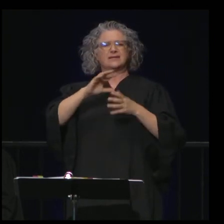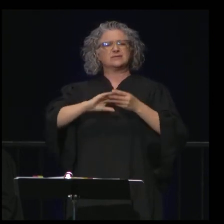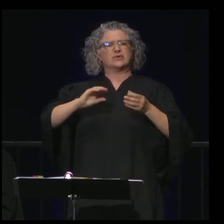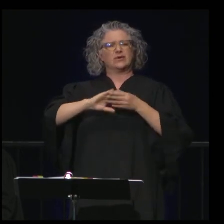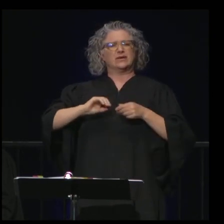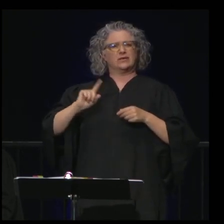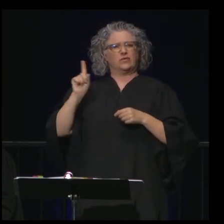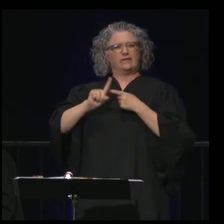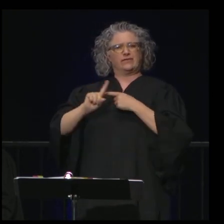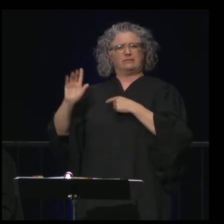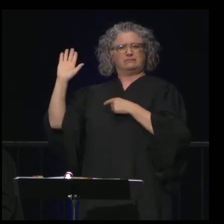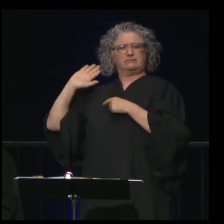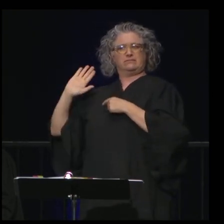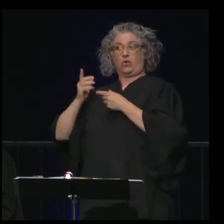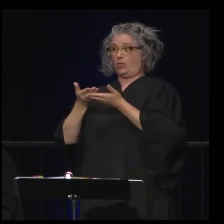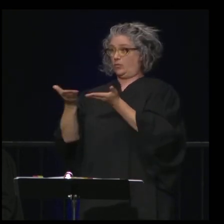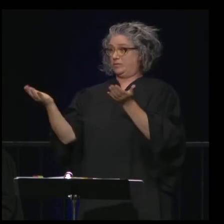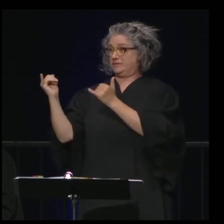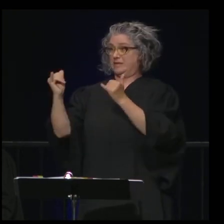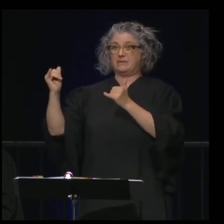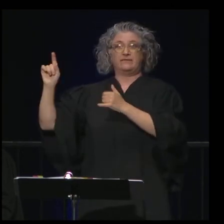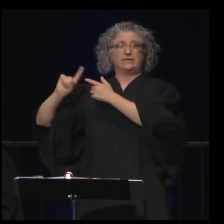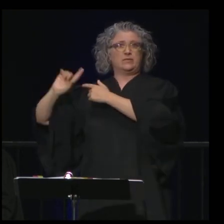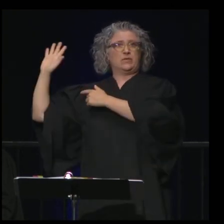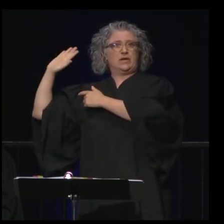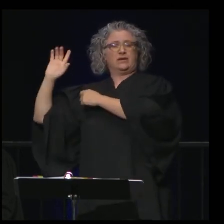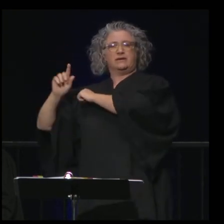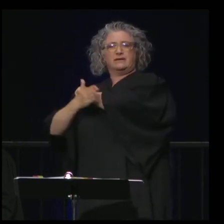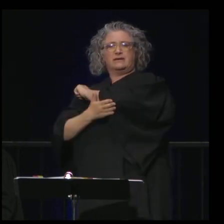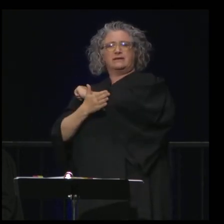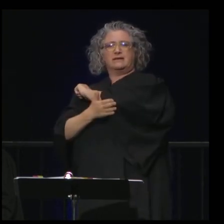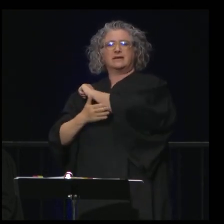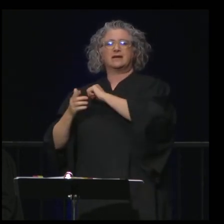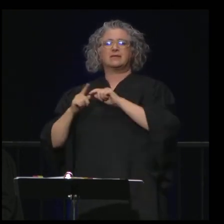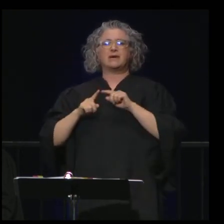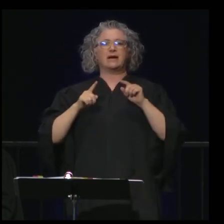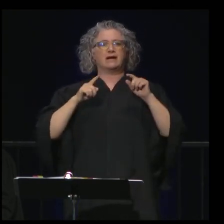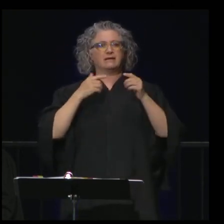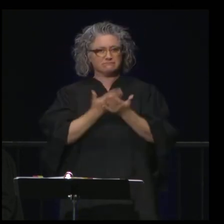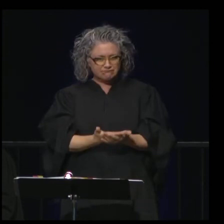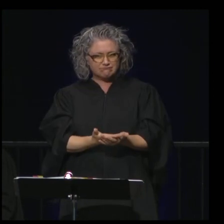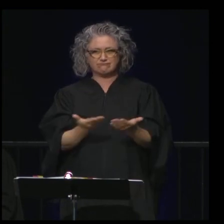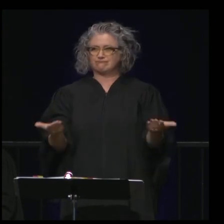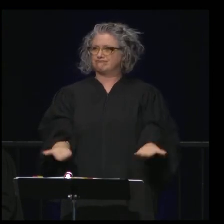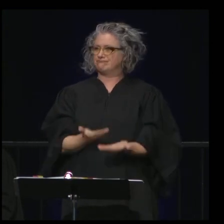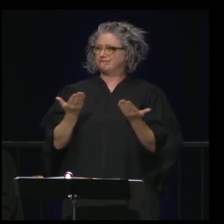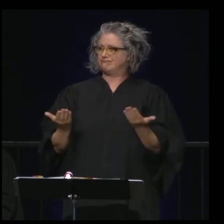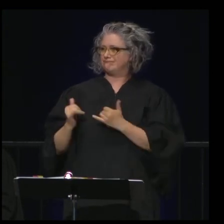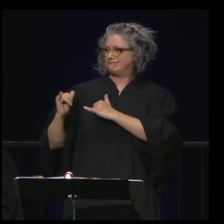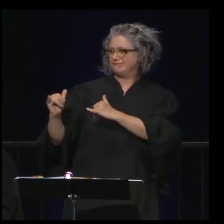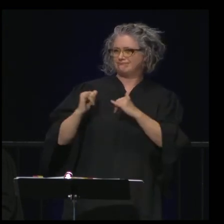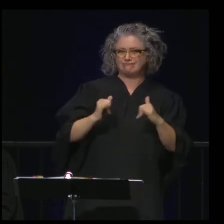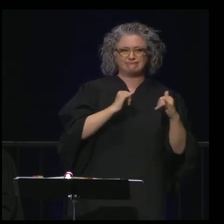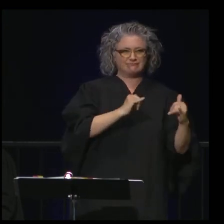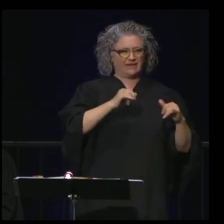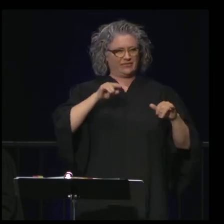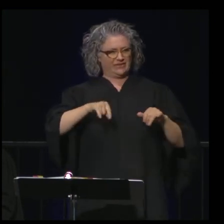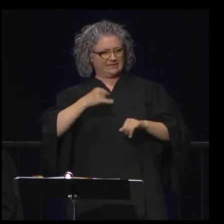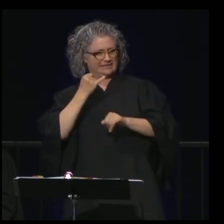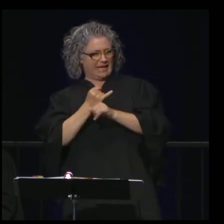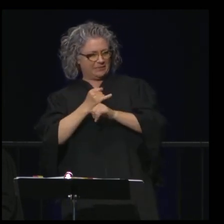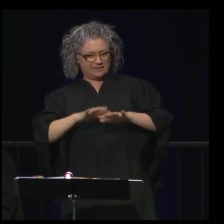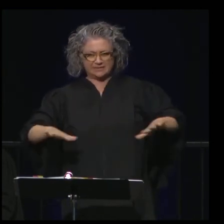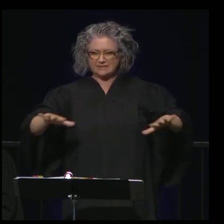where any of us came from. This is a story about where we all ended up, here on this campus at